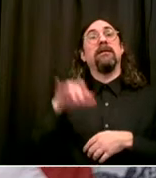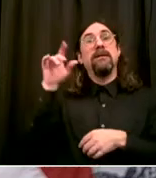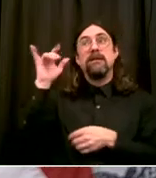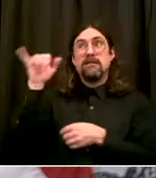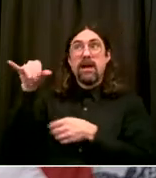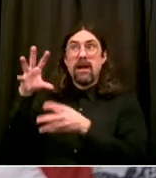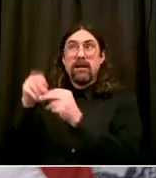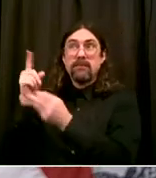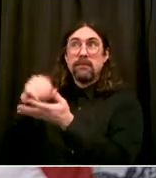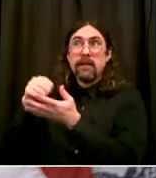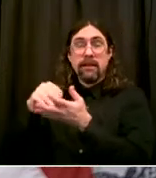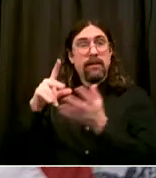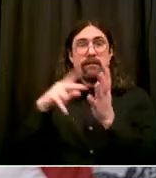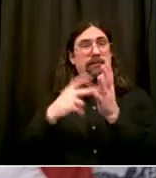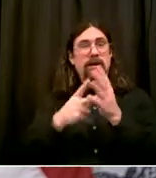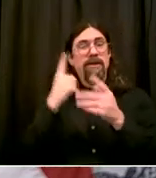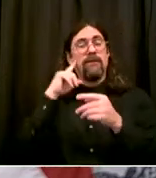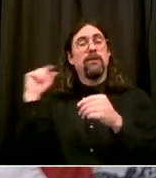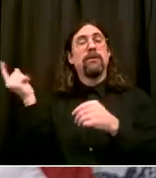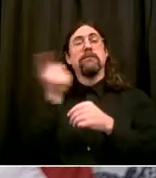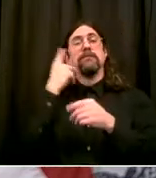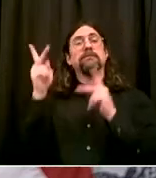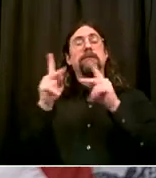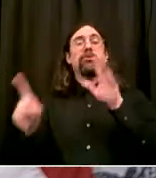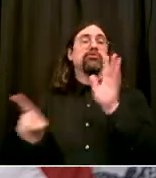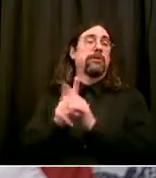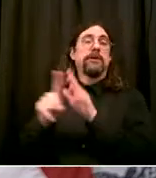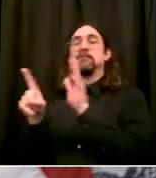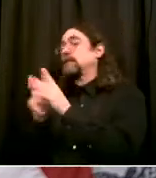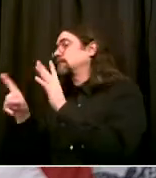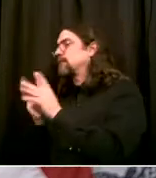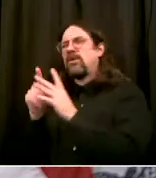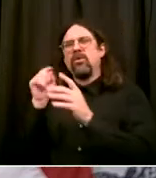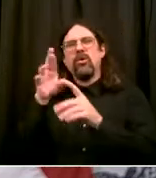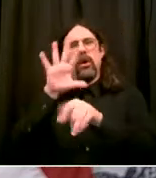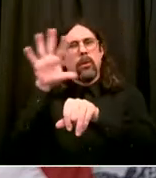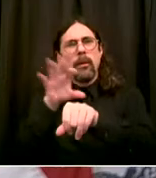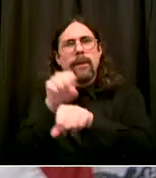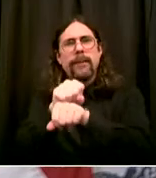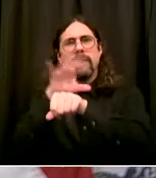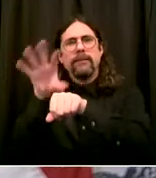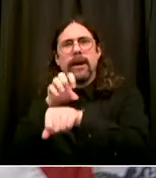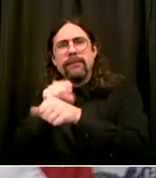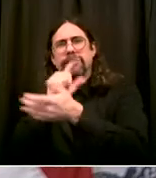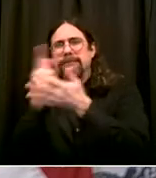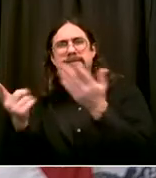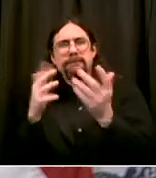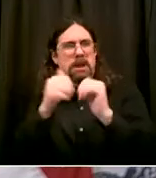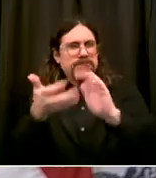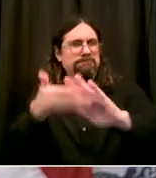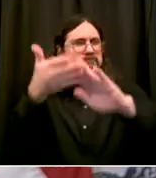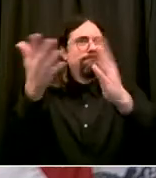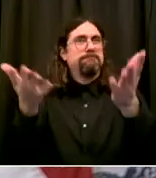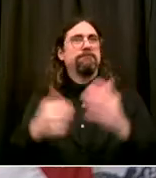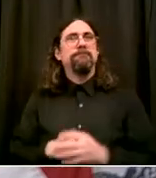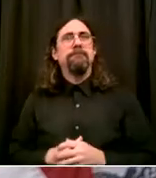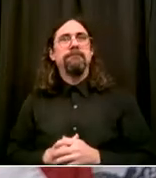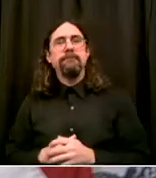So how are you going to... Hold on, Aaron. You got a lot going on there. Let me. Okay. I'll try and pull out the core of what you're saying.